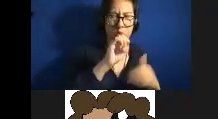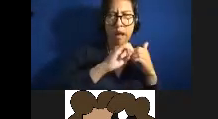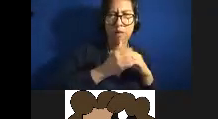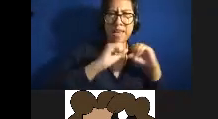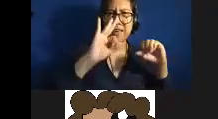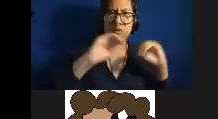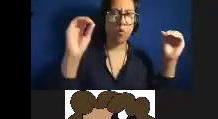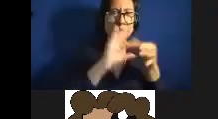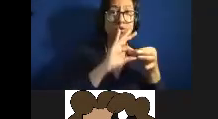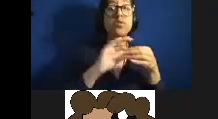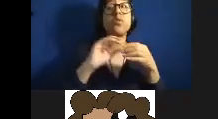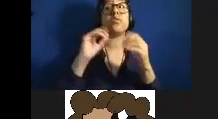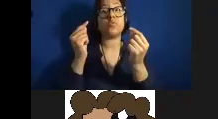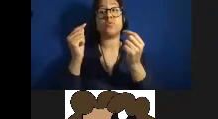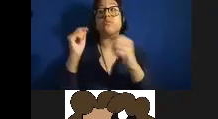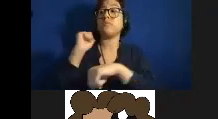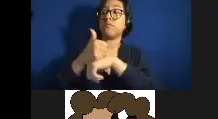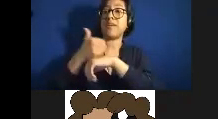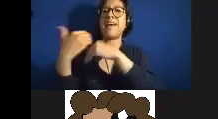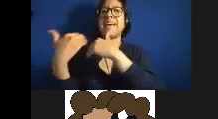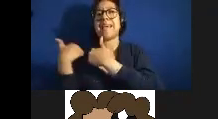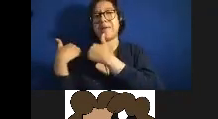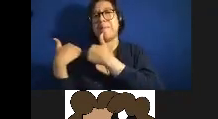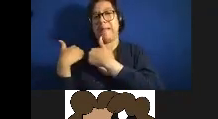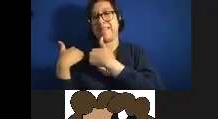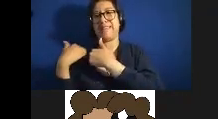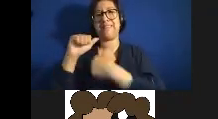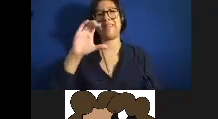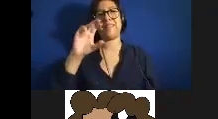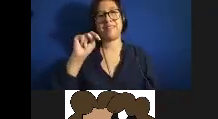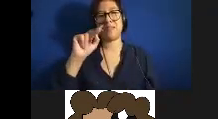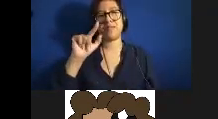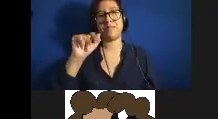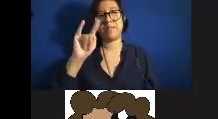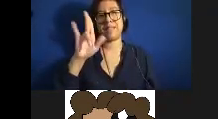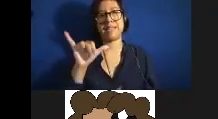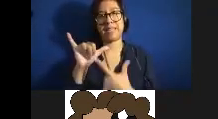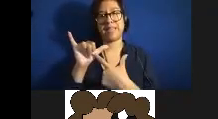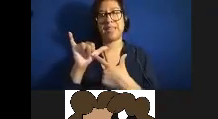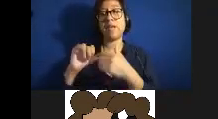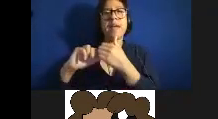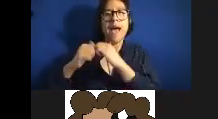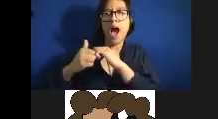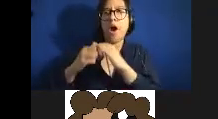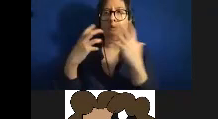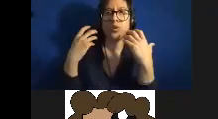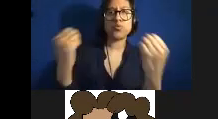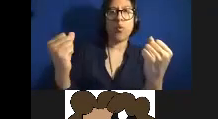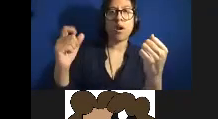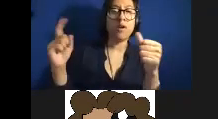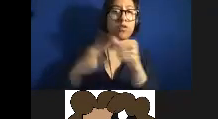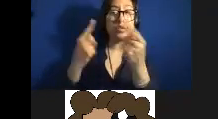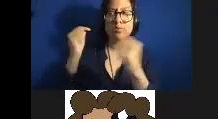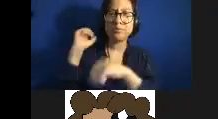accountability, right, among Black boys and men is having a relationship with them, right? You know, it's a